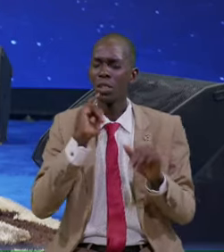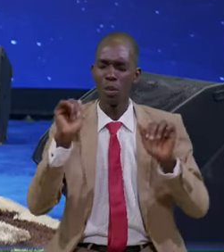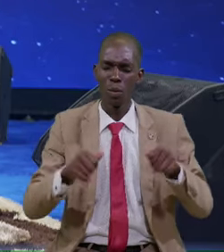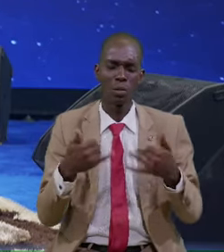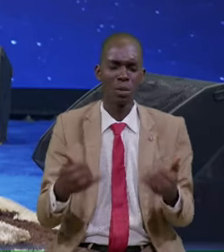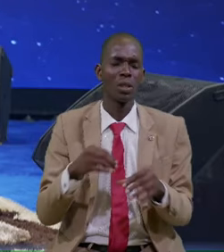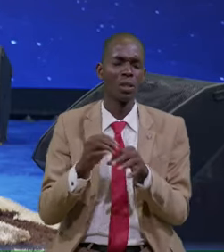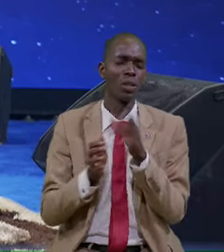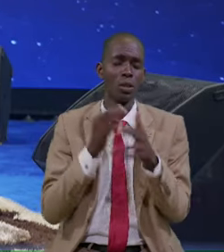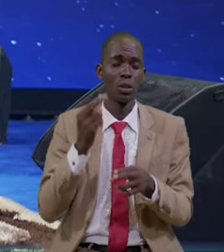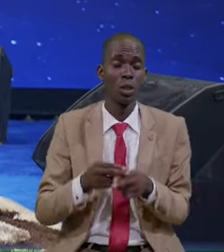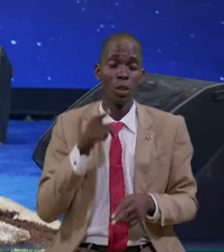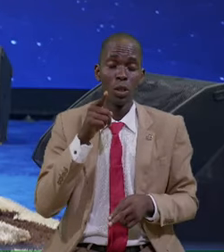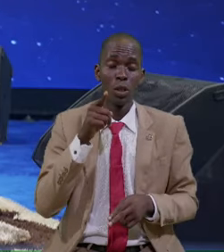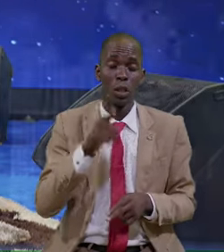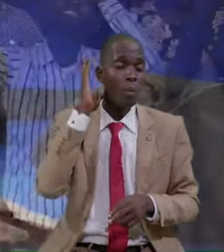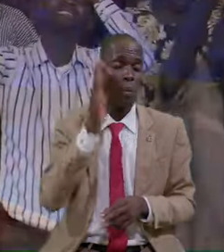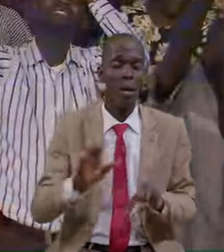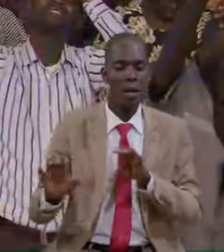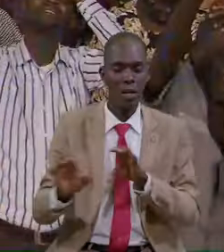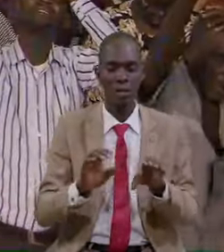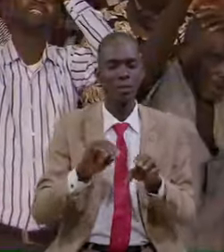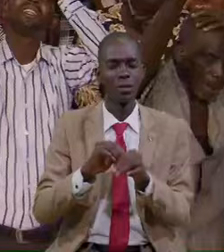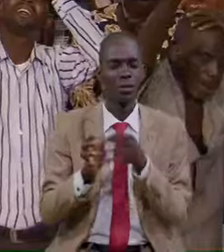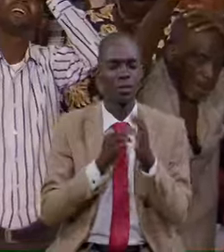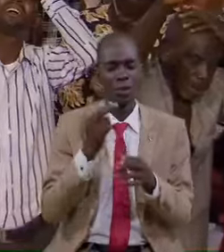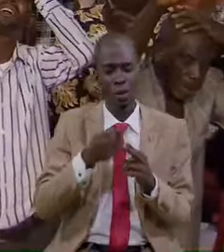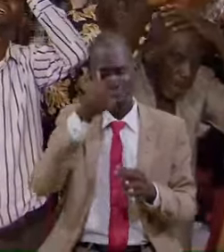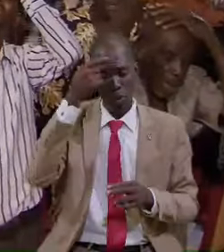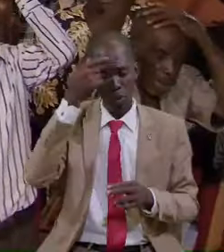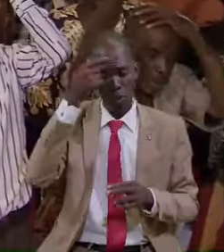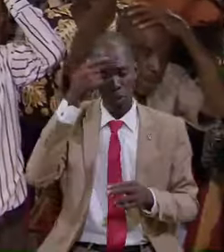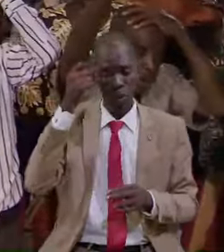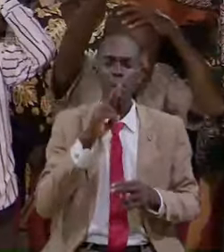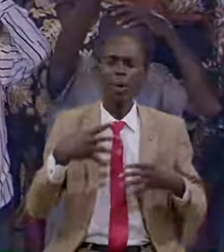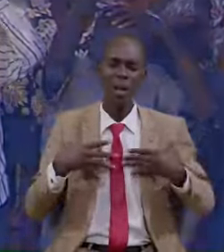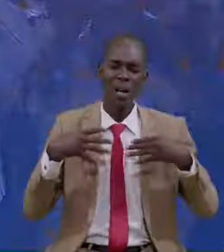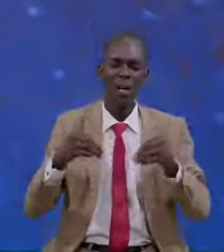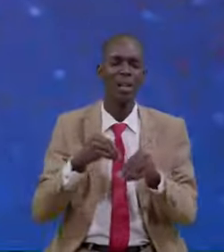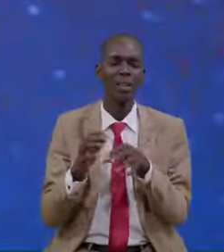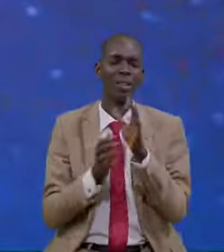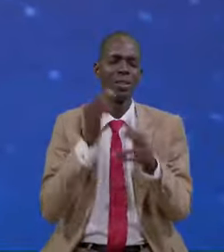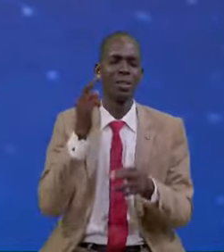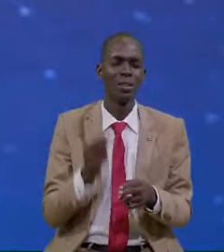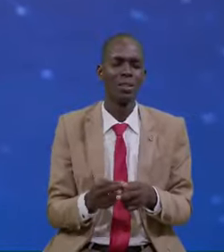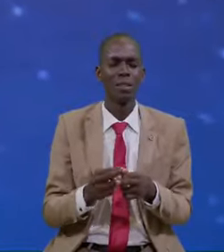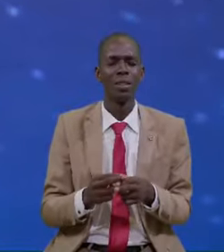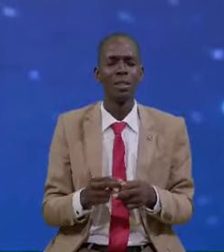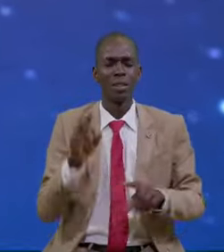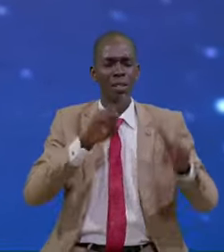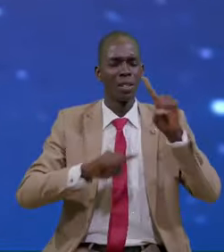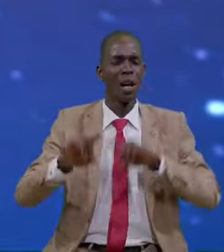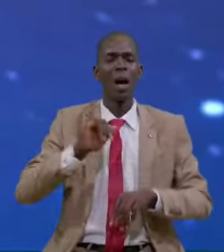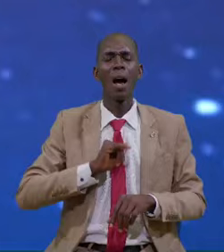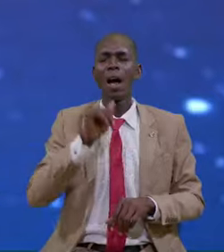You will do, because you are healed. I am